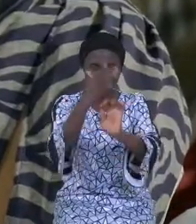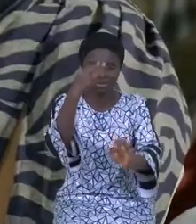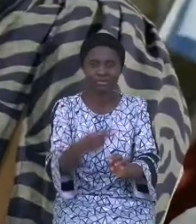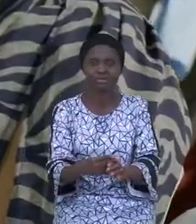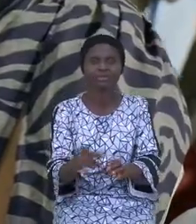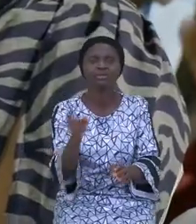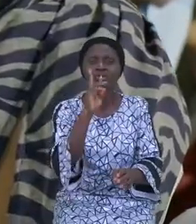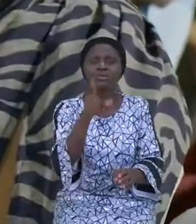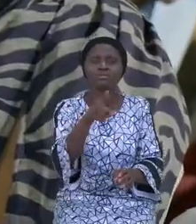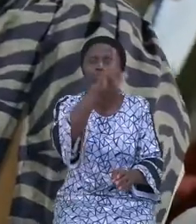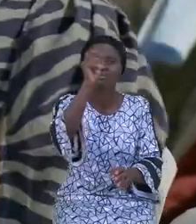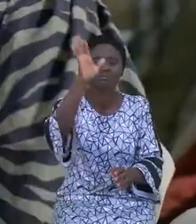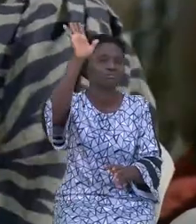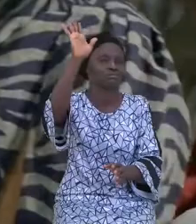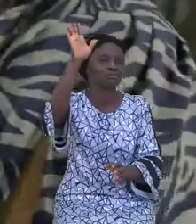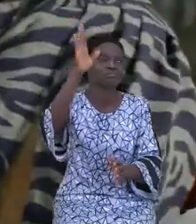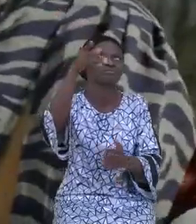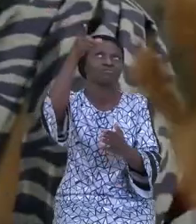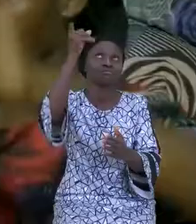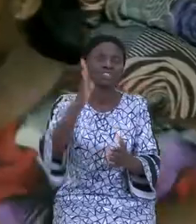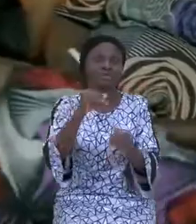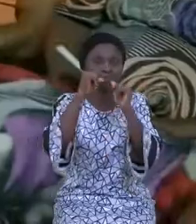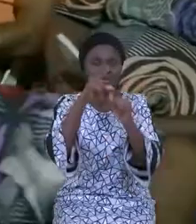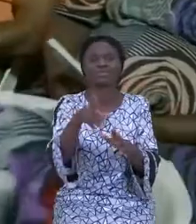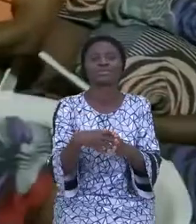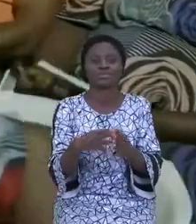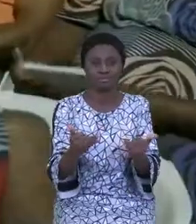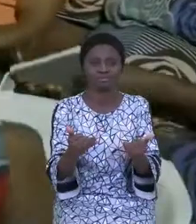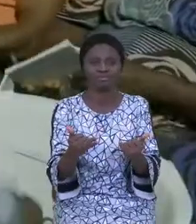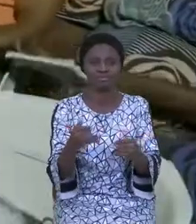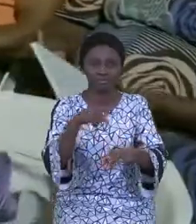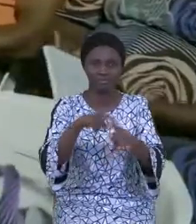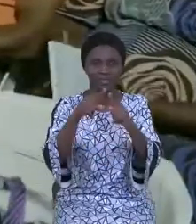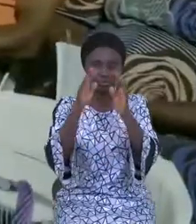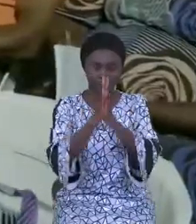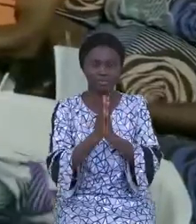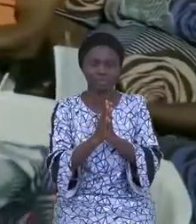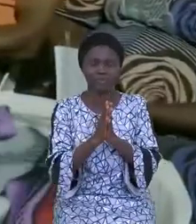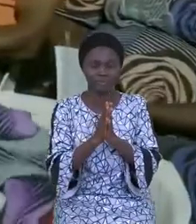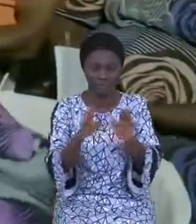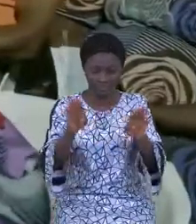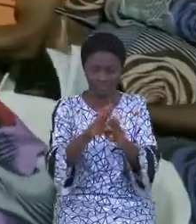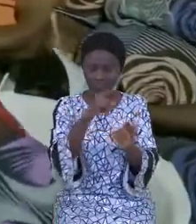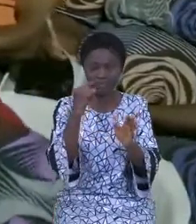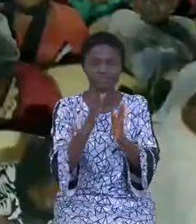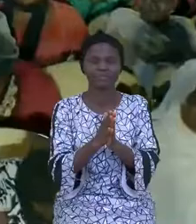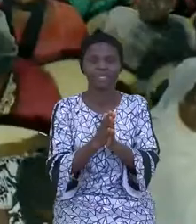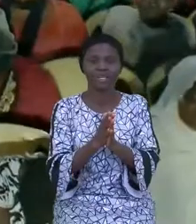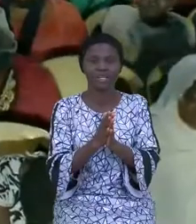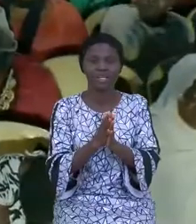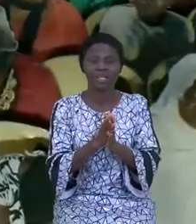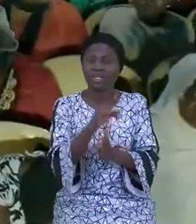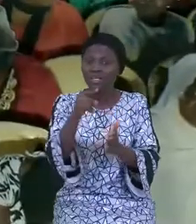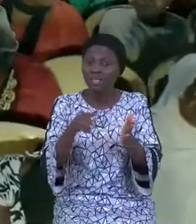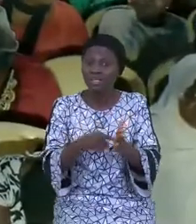Where are you? God bless you. Heads bowed and eyes closed. This is your moment